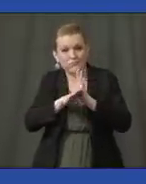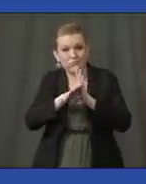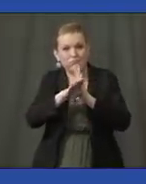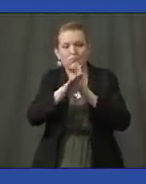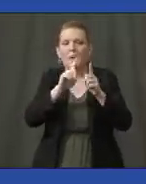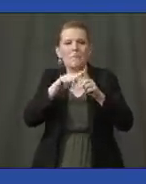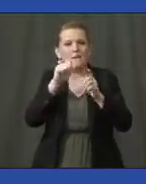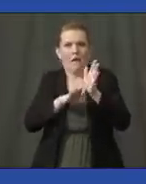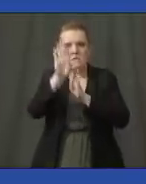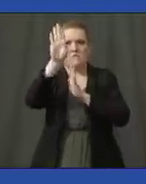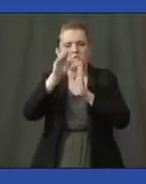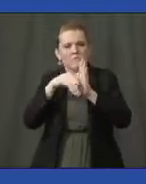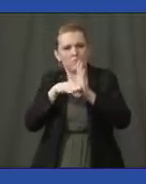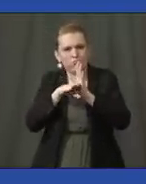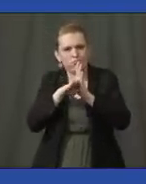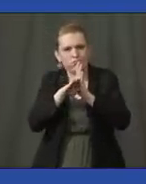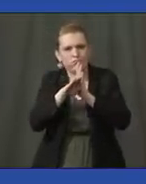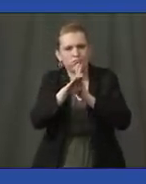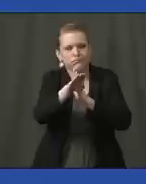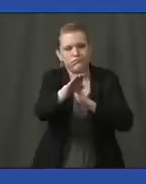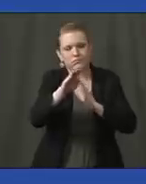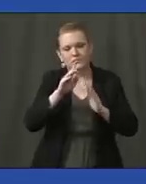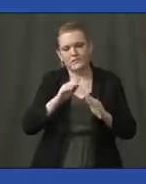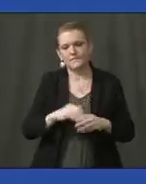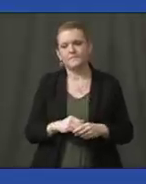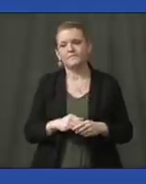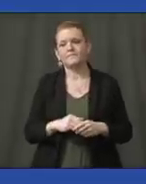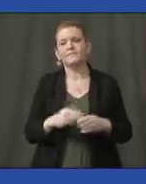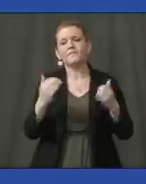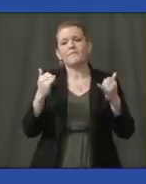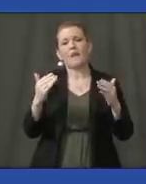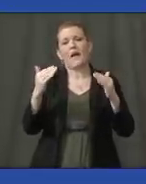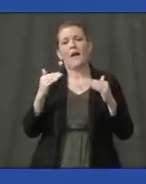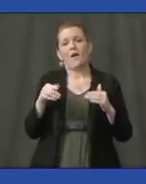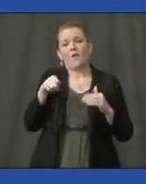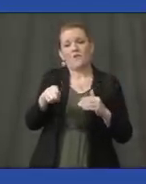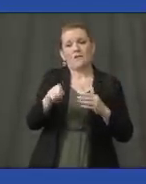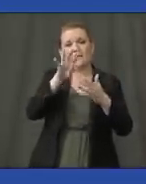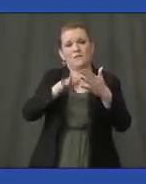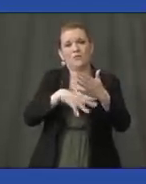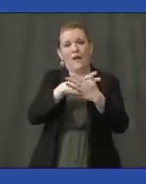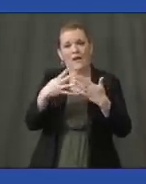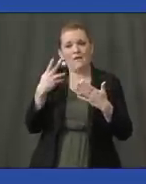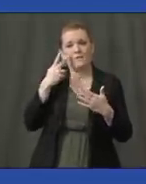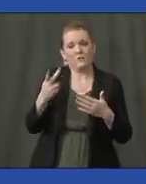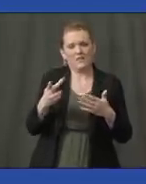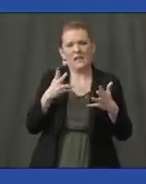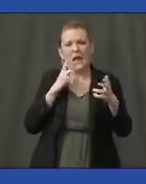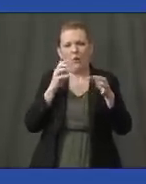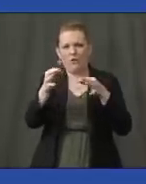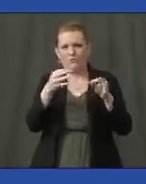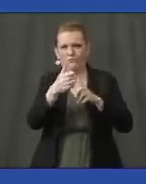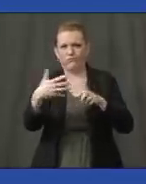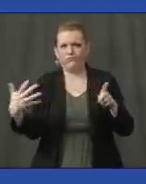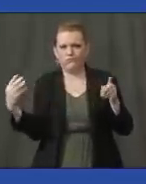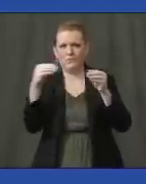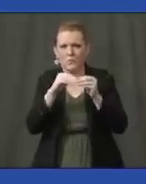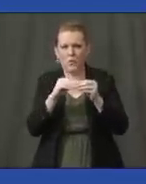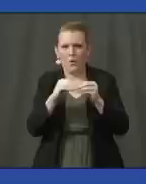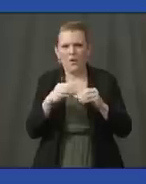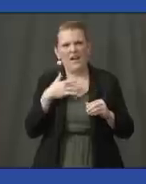I want to spend a little more time on this chart if I could. I just think it's relevant, especially given the fact